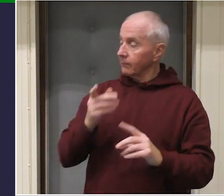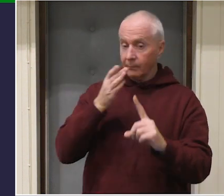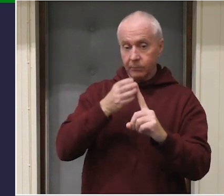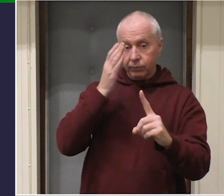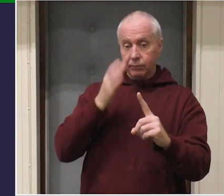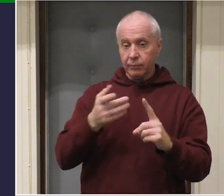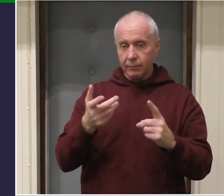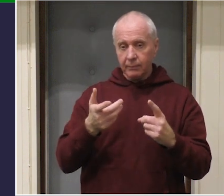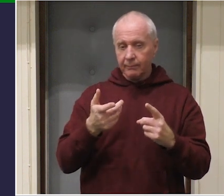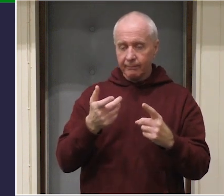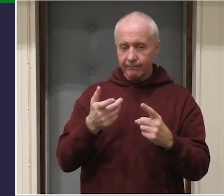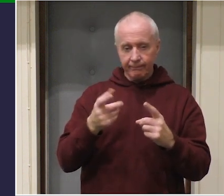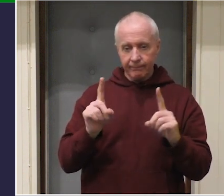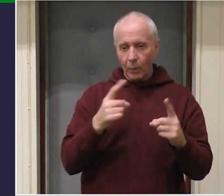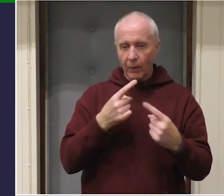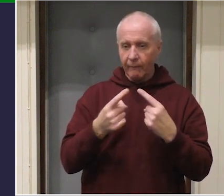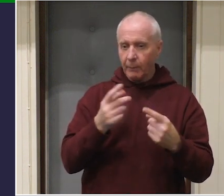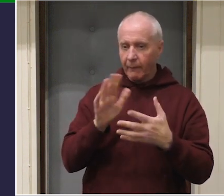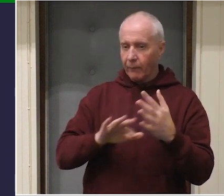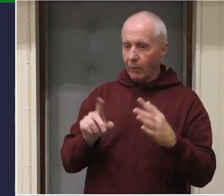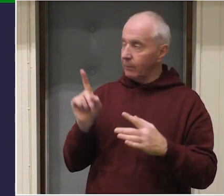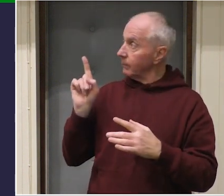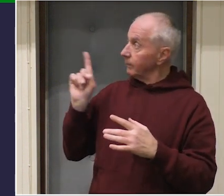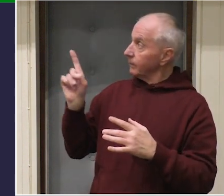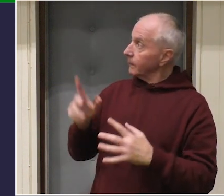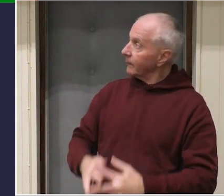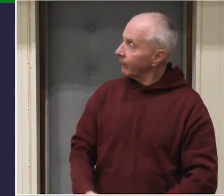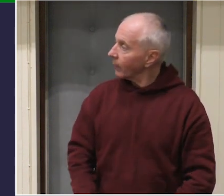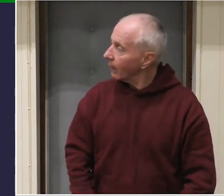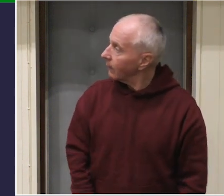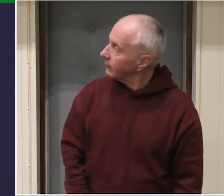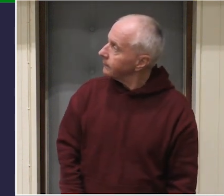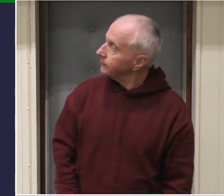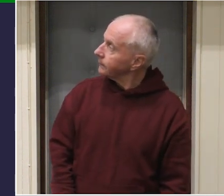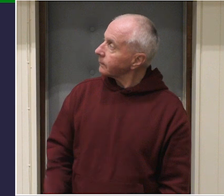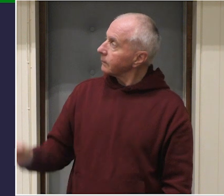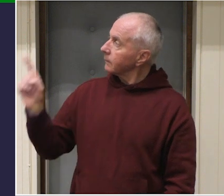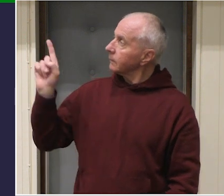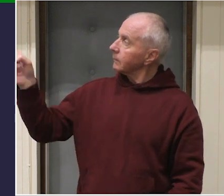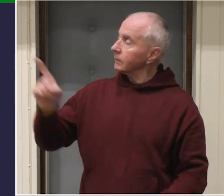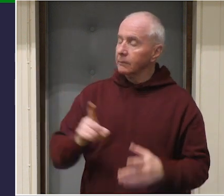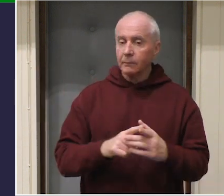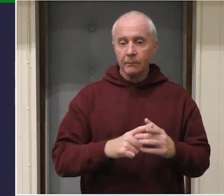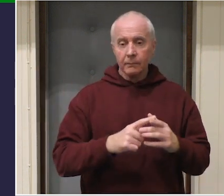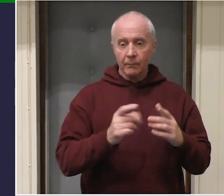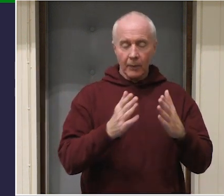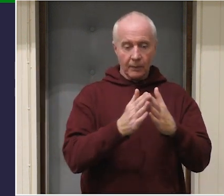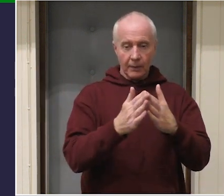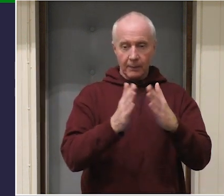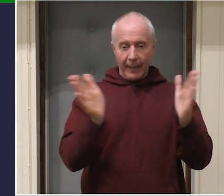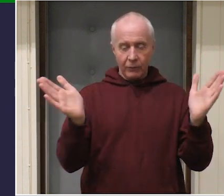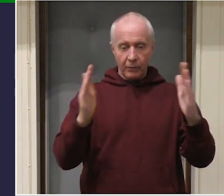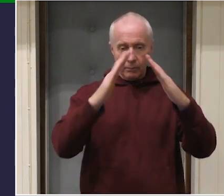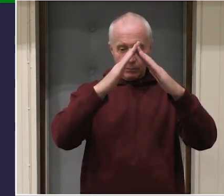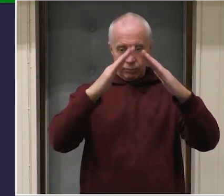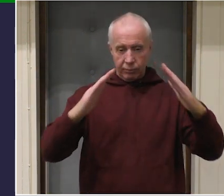Okay, let's move on next to a different type of binary star. And this is one where we look at the spectrum of the star. And here